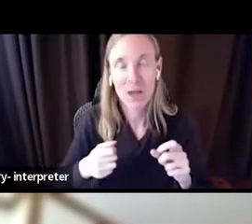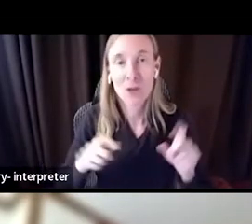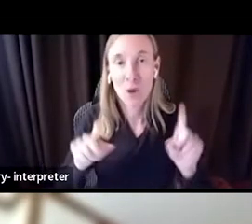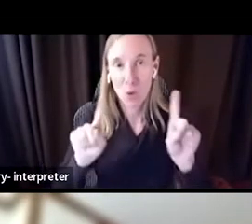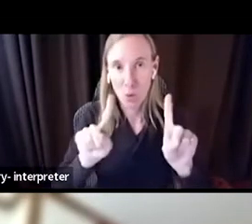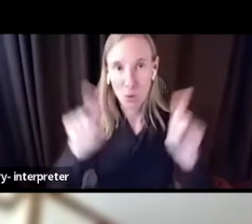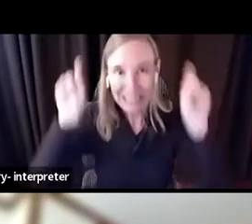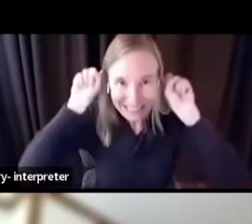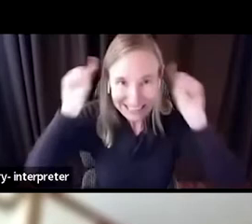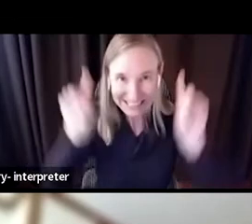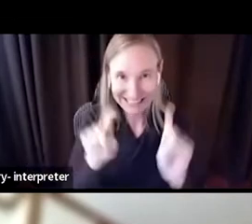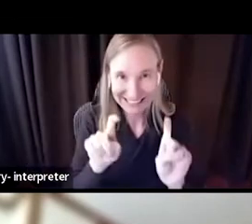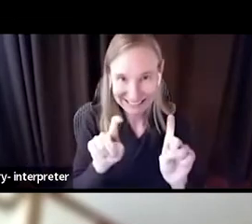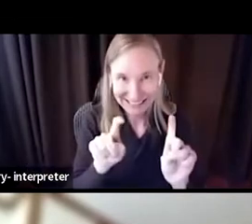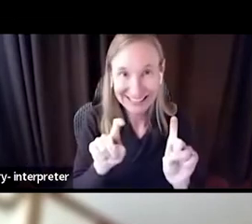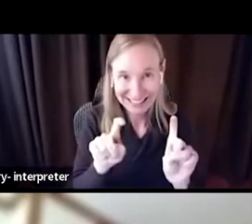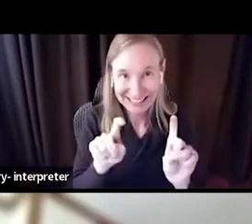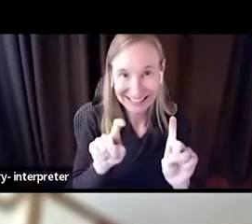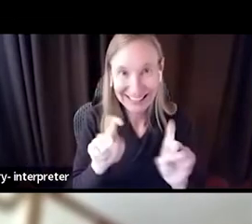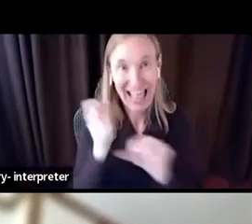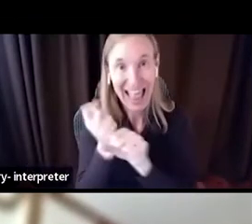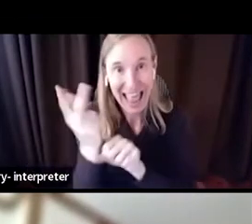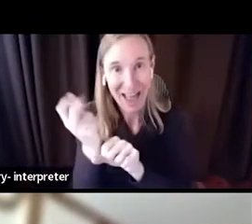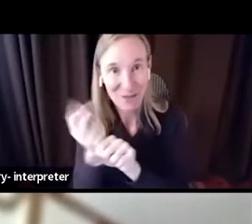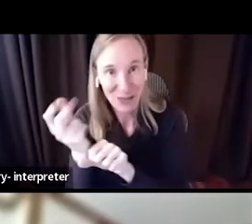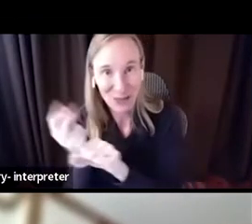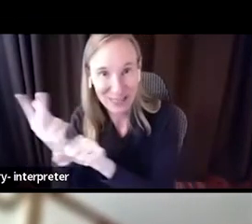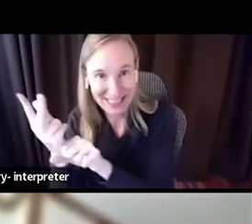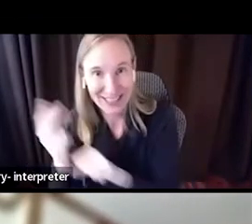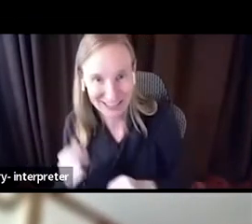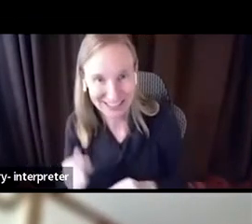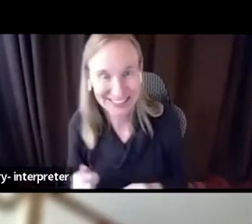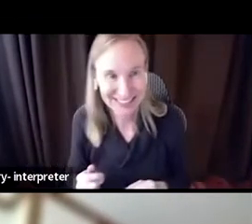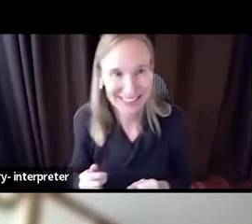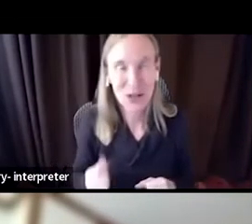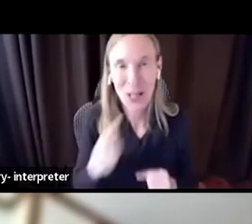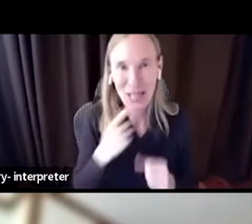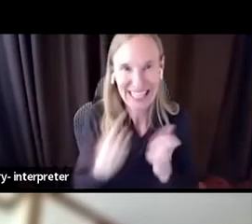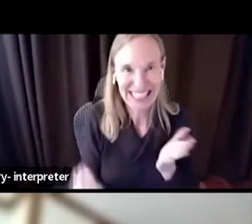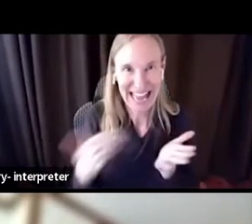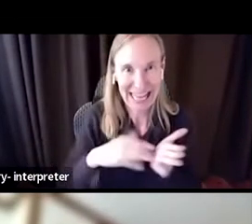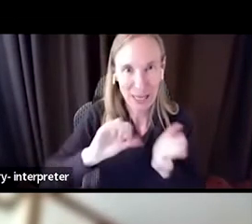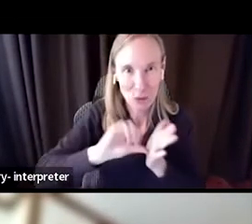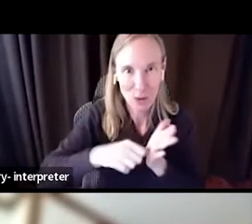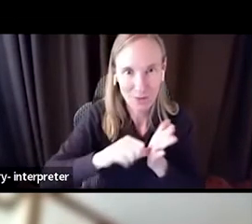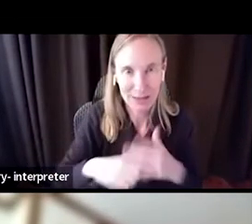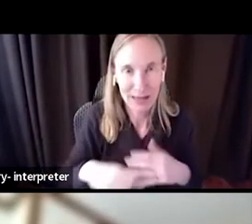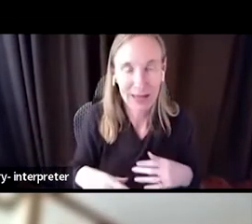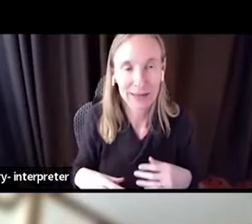think we've said it several different ways. So let's say it again.